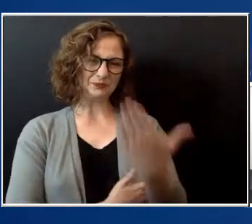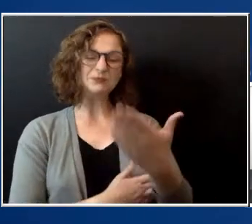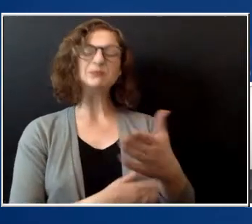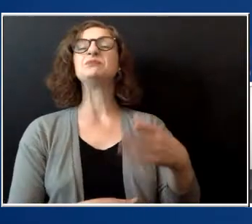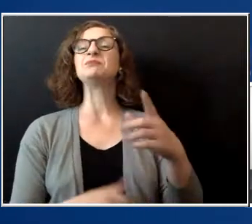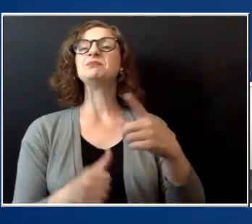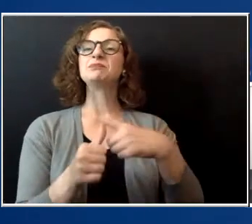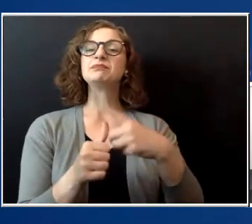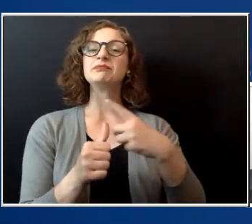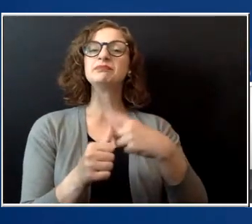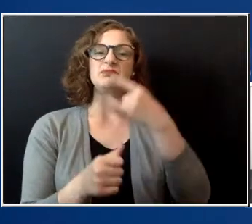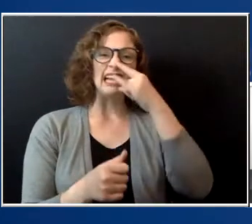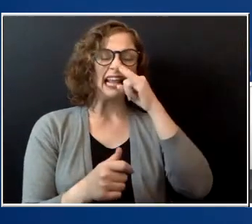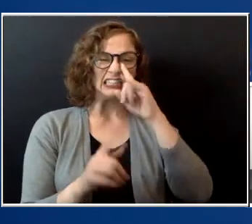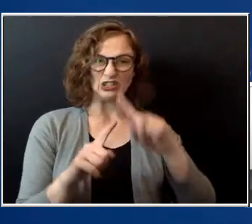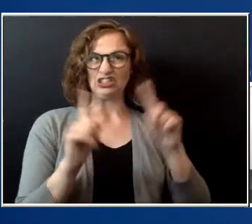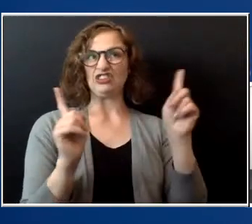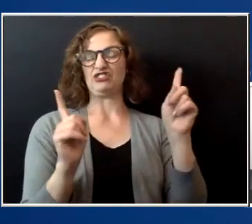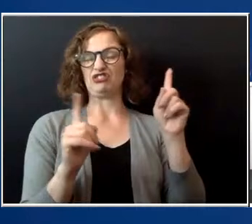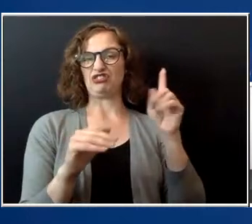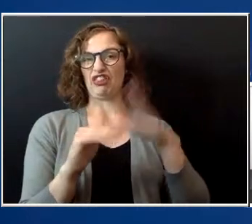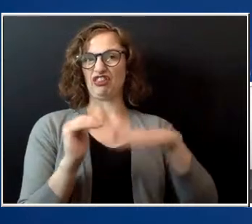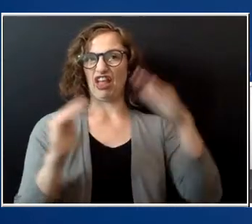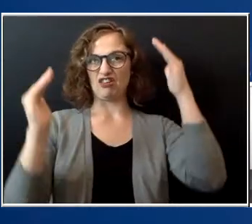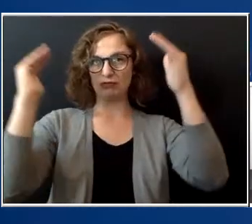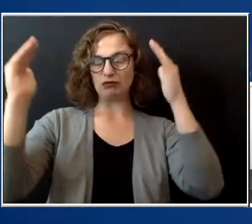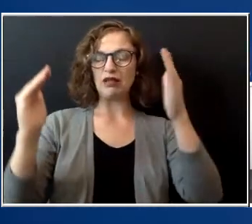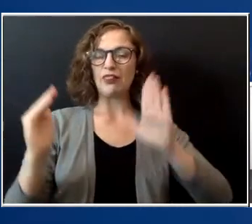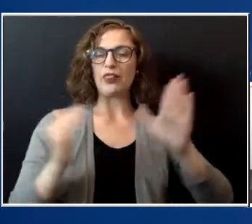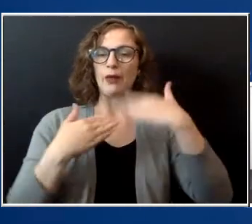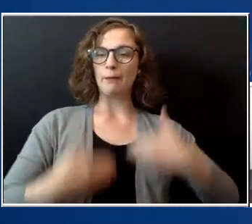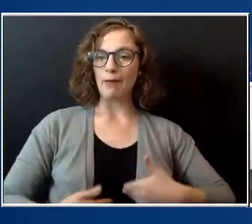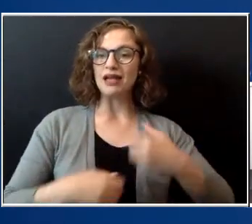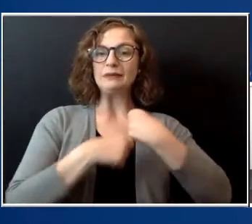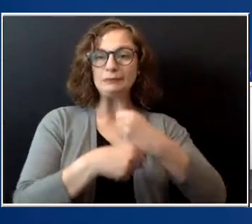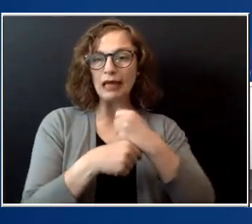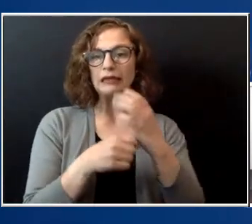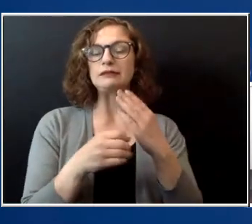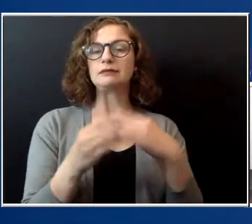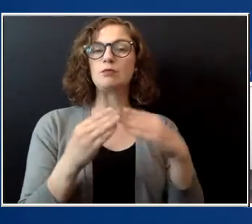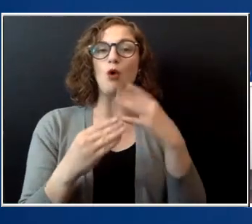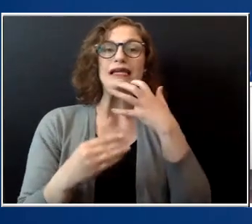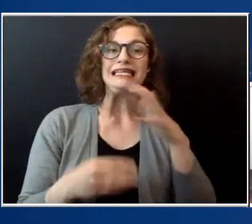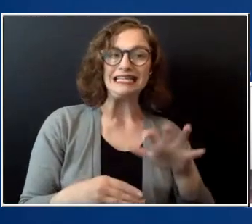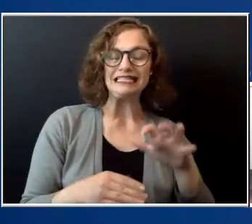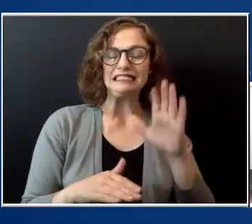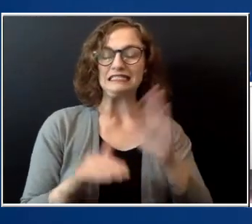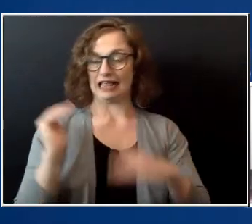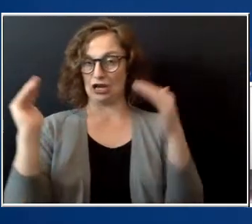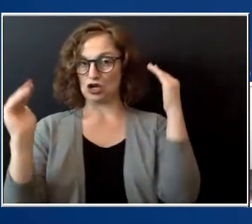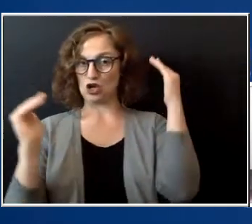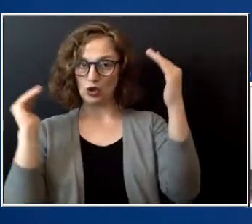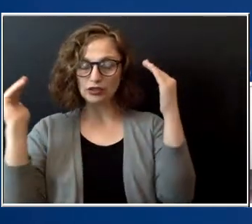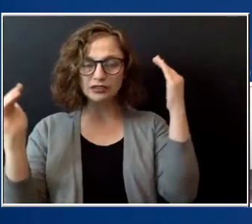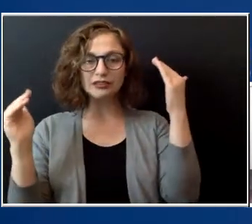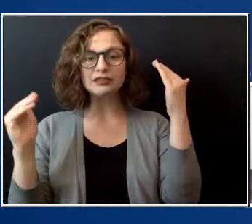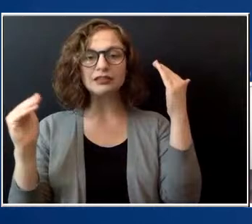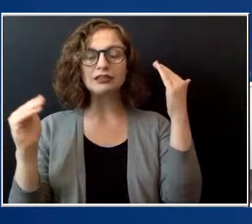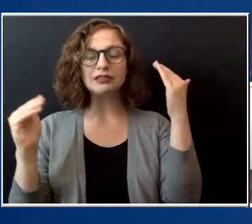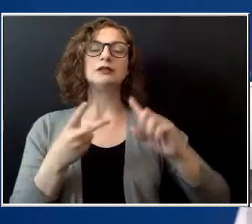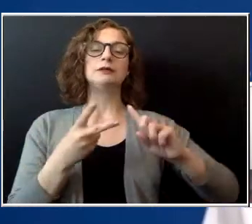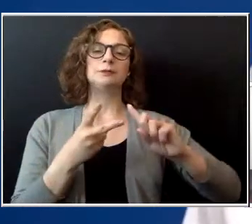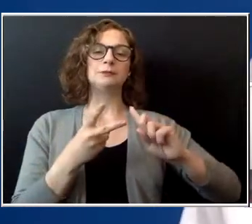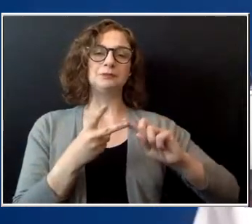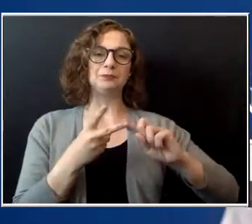adults do. They just have a higher baseline metabolic rate than adults do. Second of all, kids have a smaller